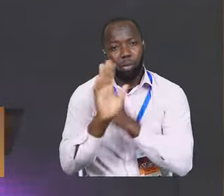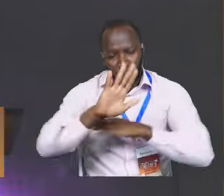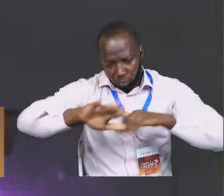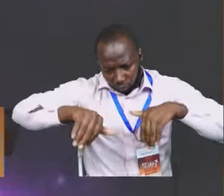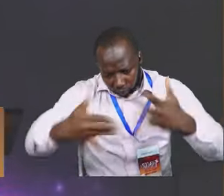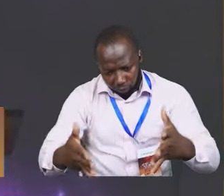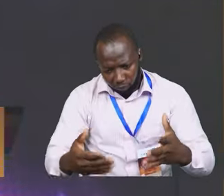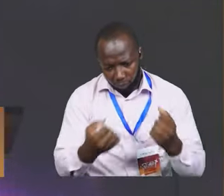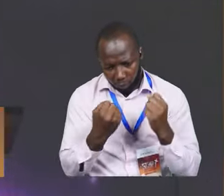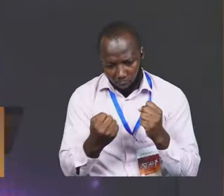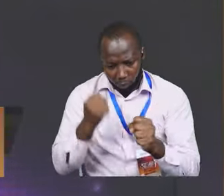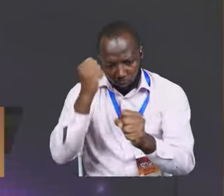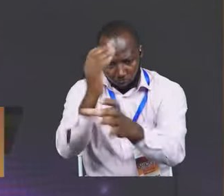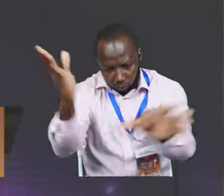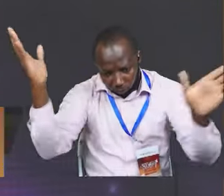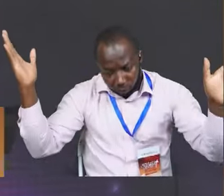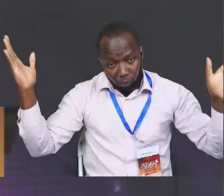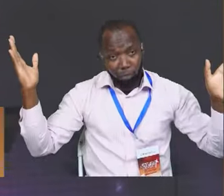God has given us